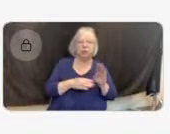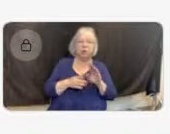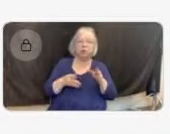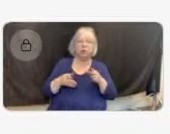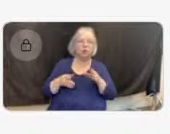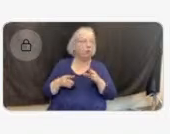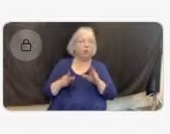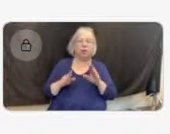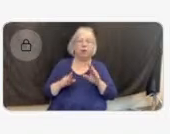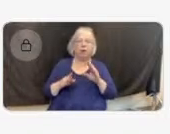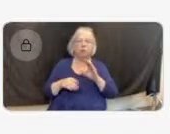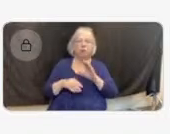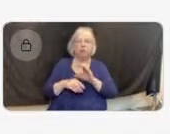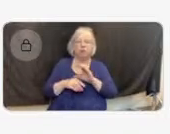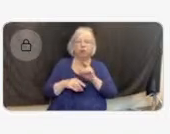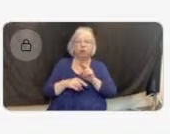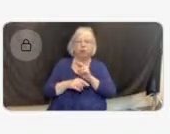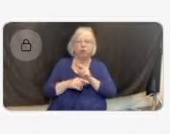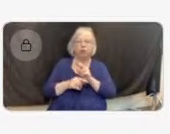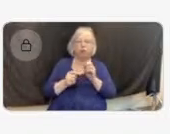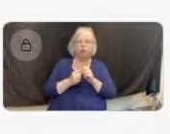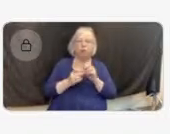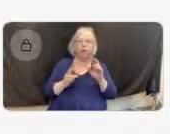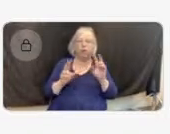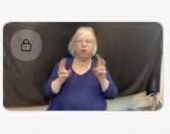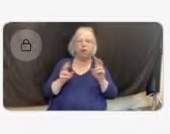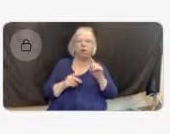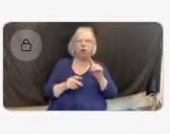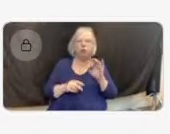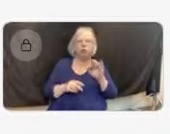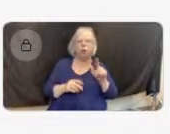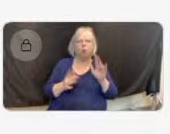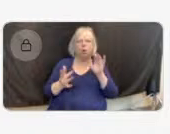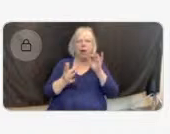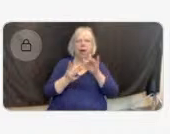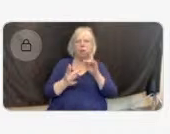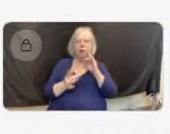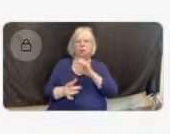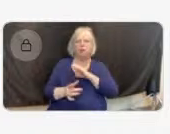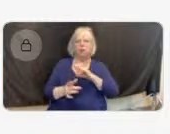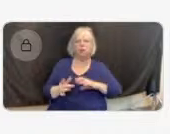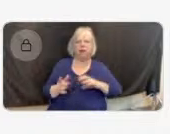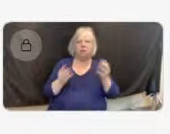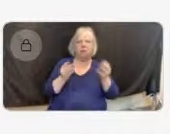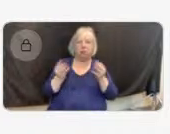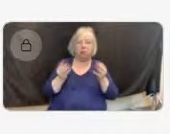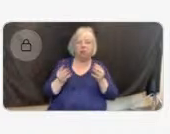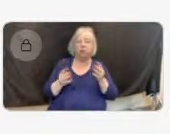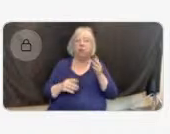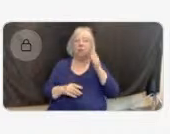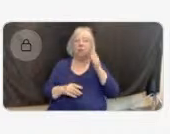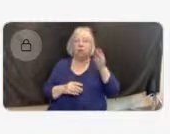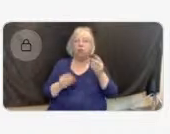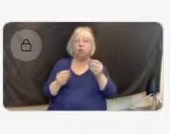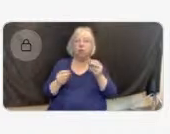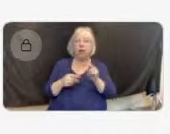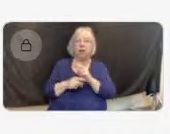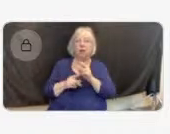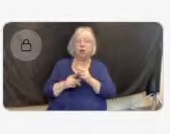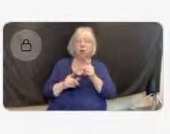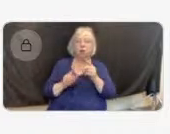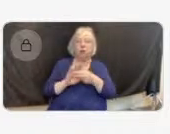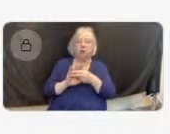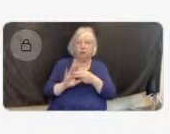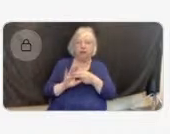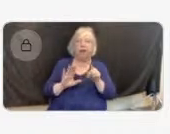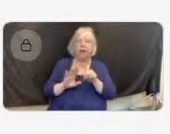church-related uses associated with the Total Outreach for Christ Ministries. The city's future land use plan designates this property as mixed